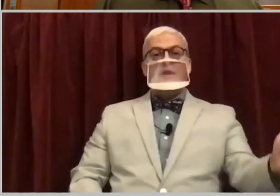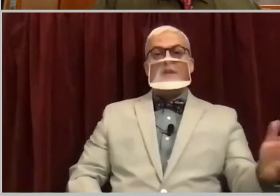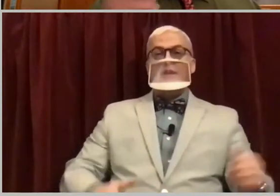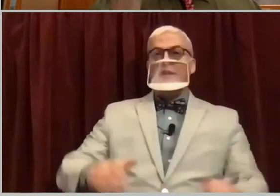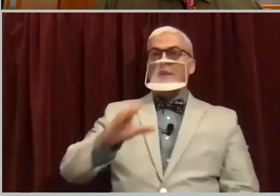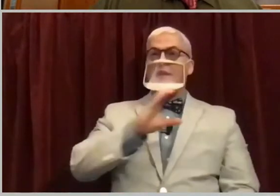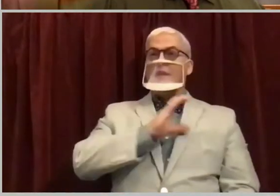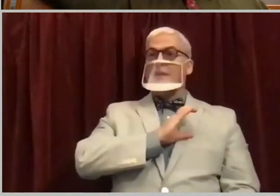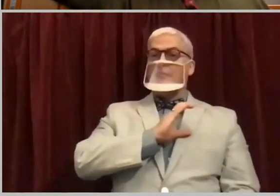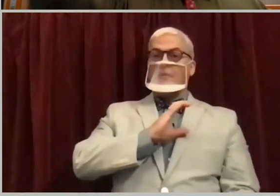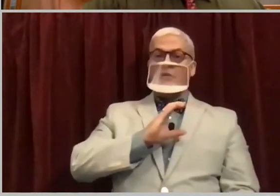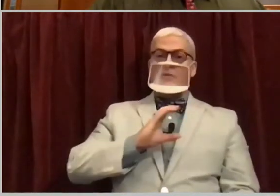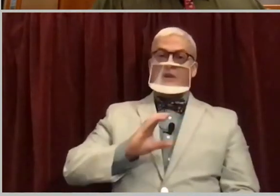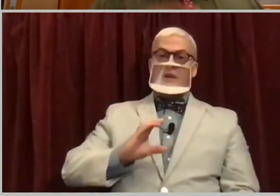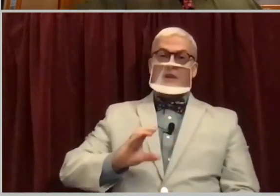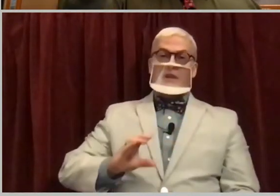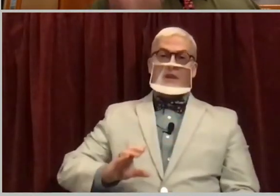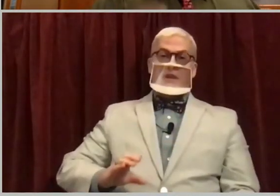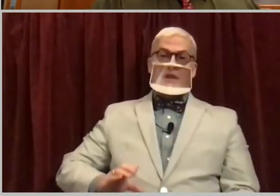adore him,